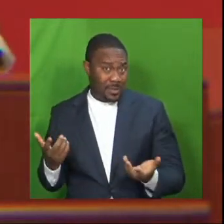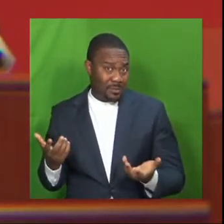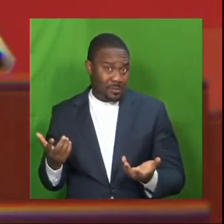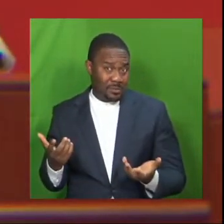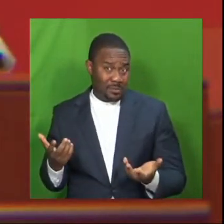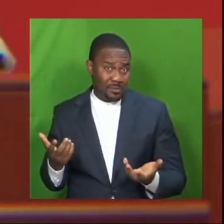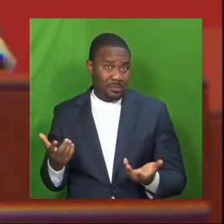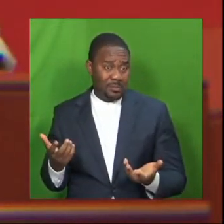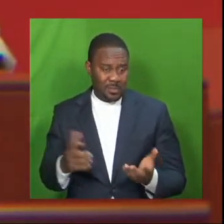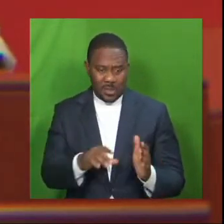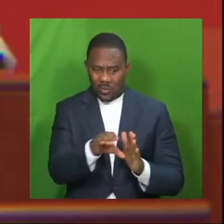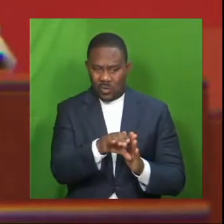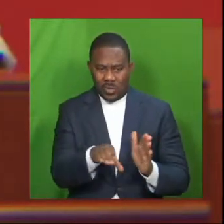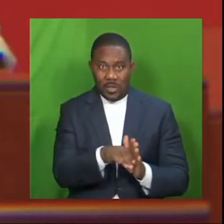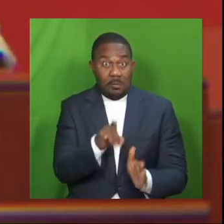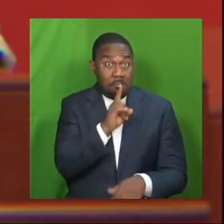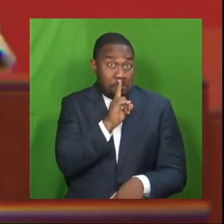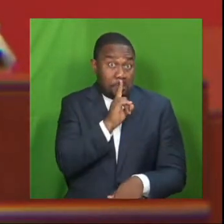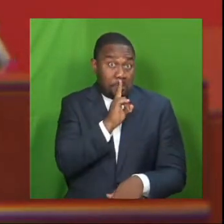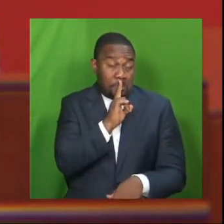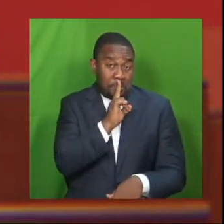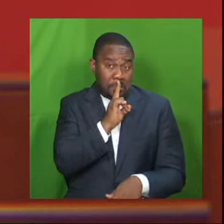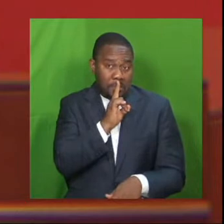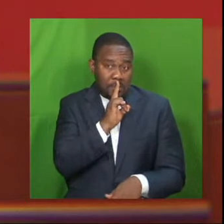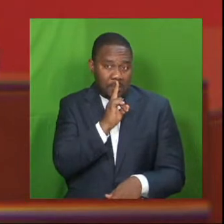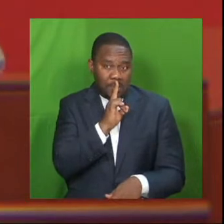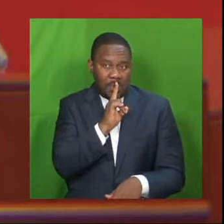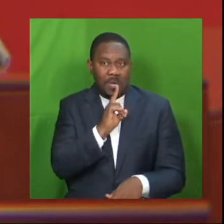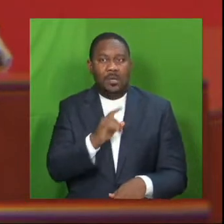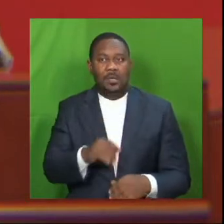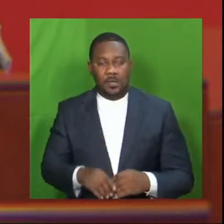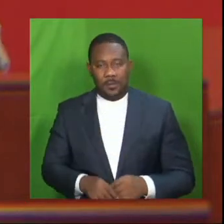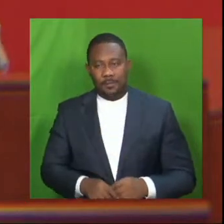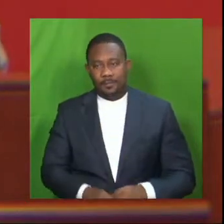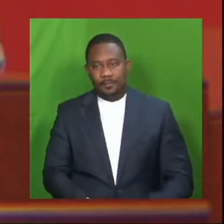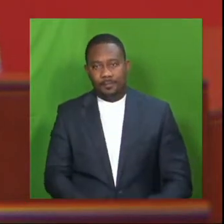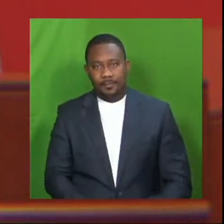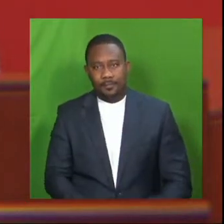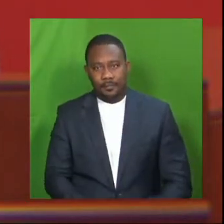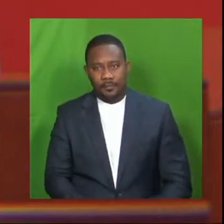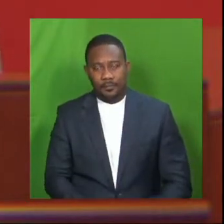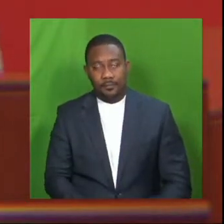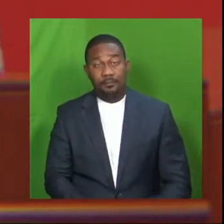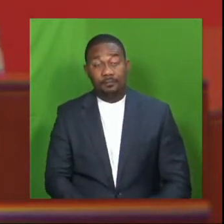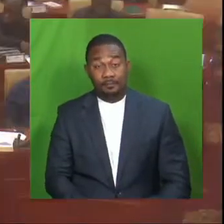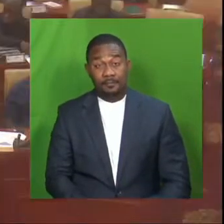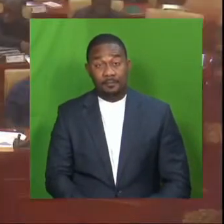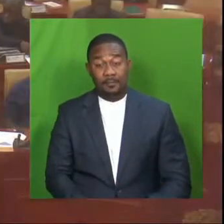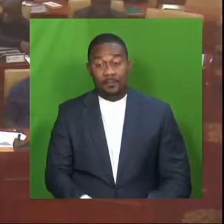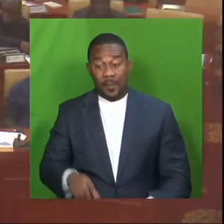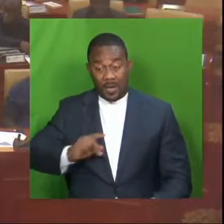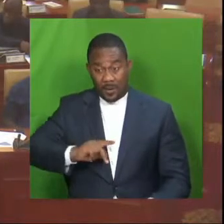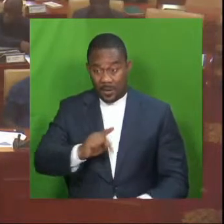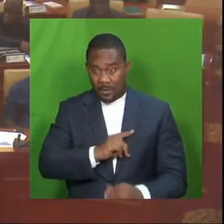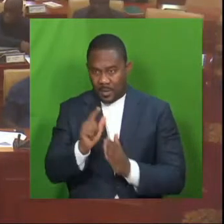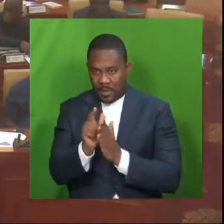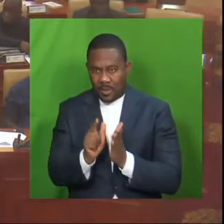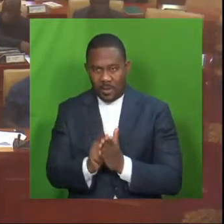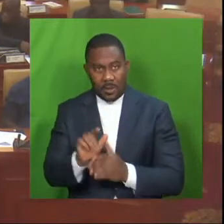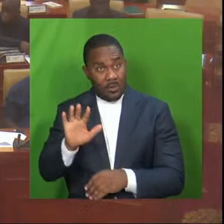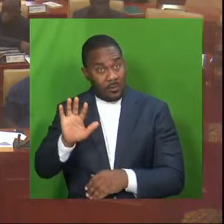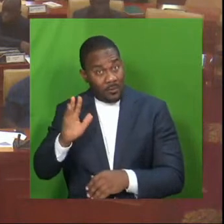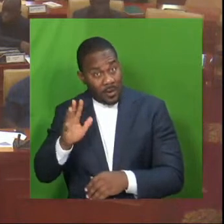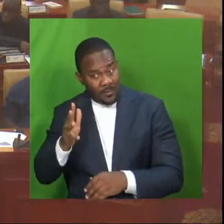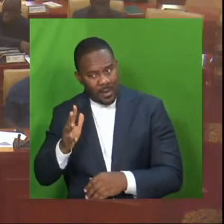by the Constitution, order 5. Yes, order 5 of our standing orders. Give